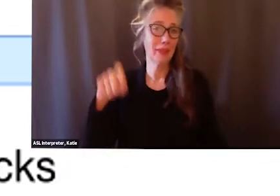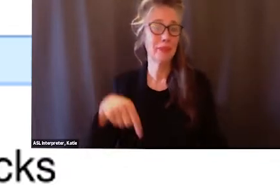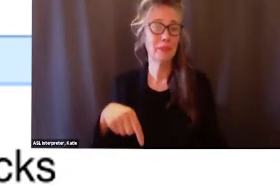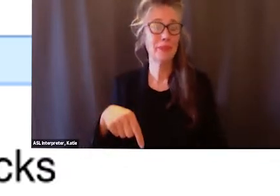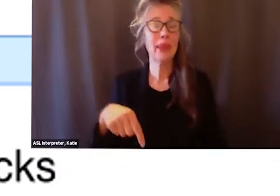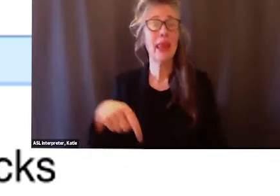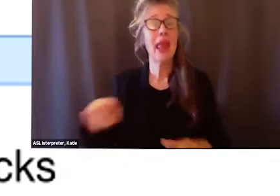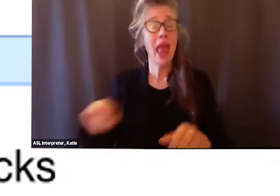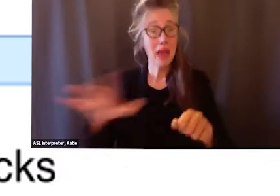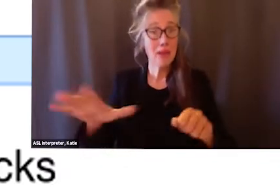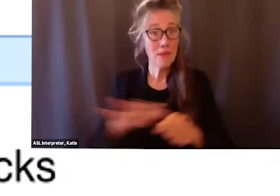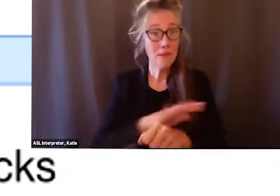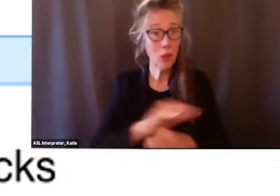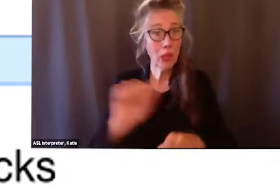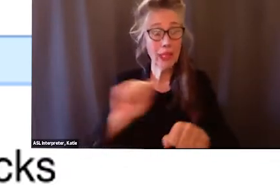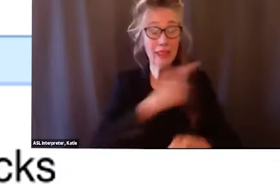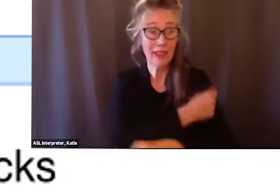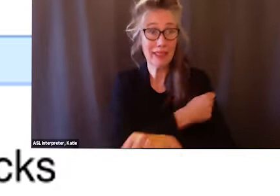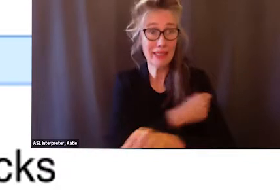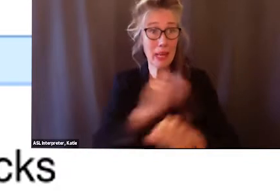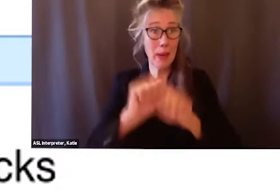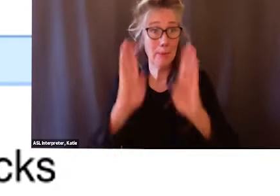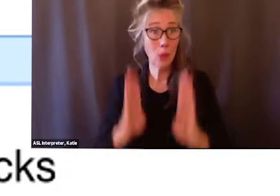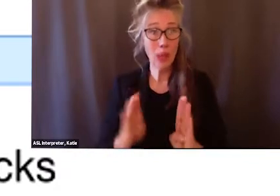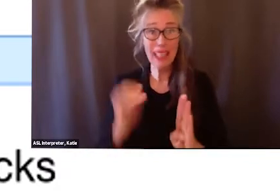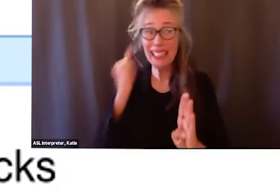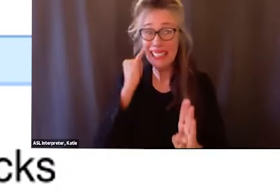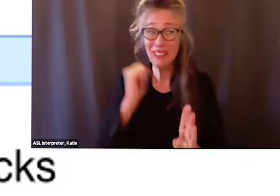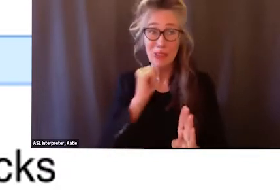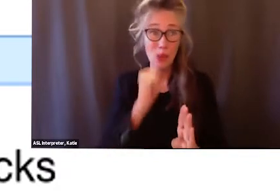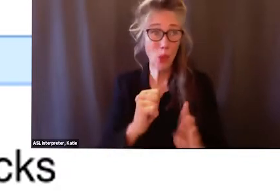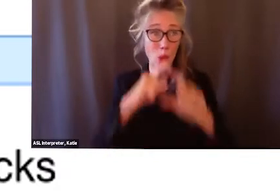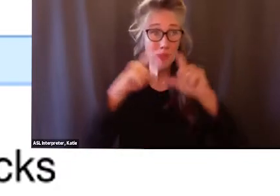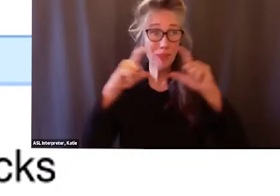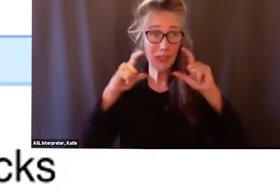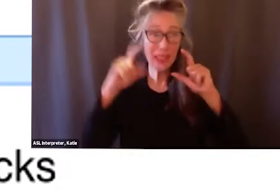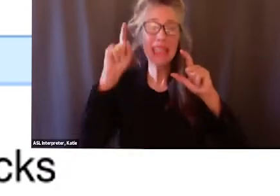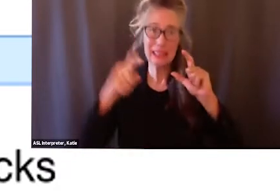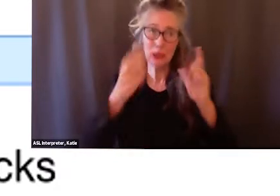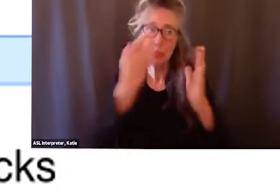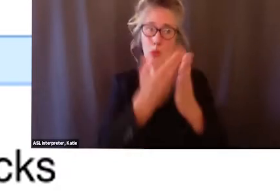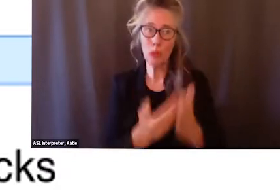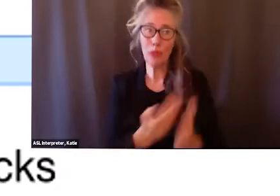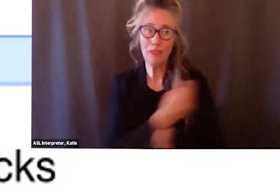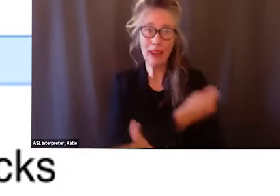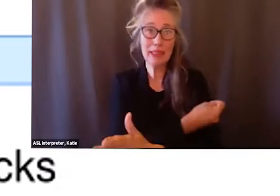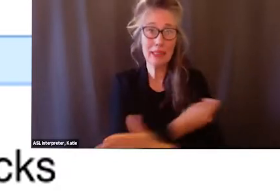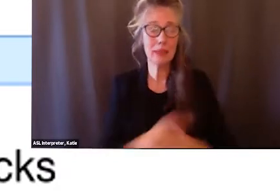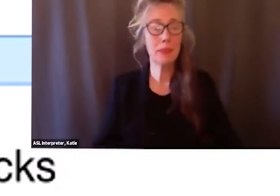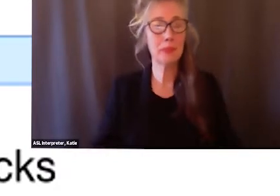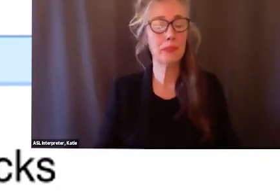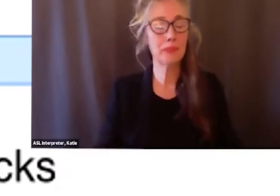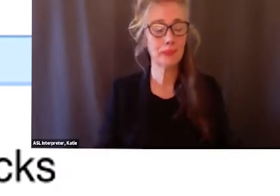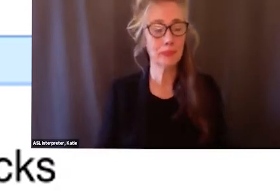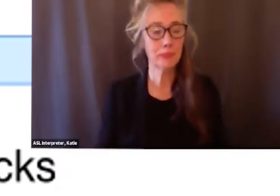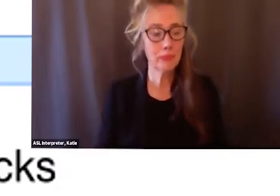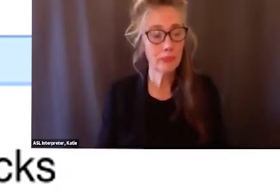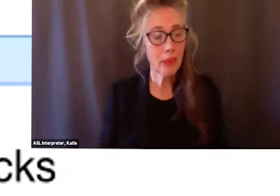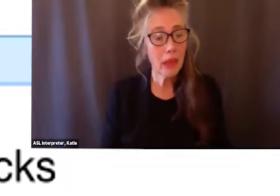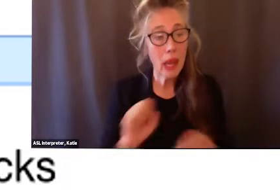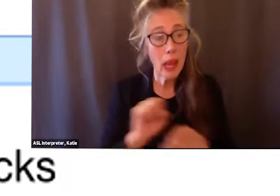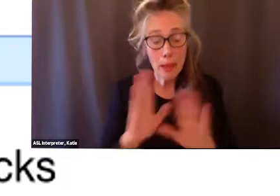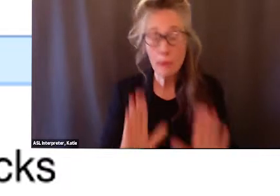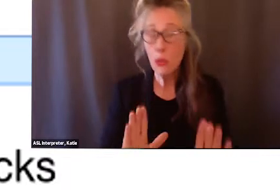fully vaccinated employees if they do not wear face coverings indoors. Employees are also not required to wear